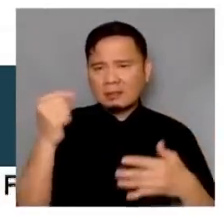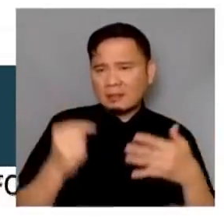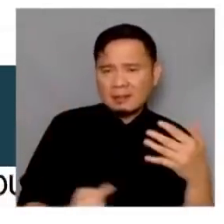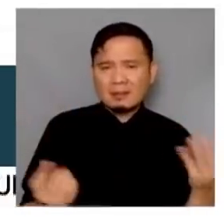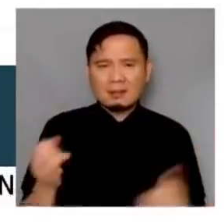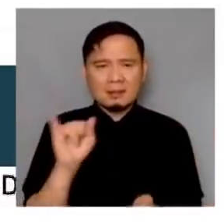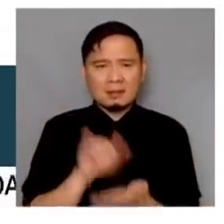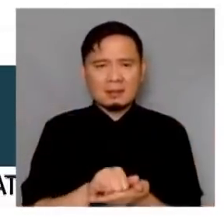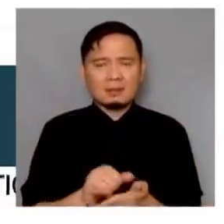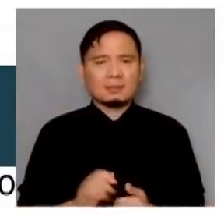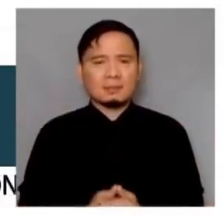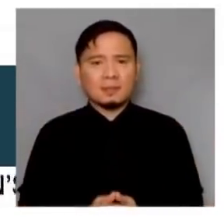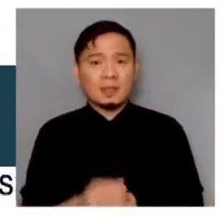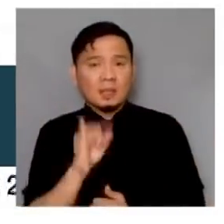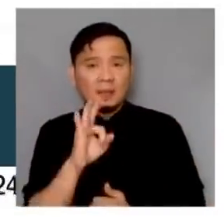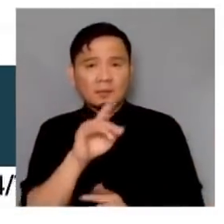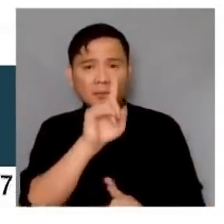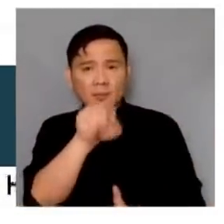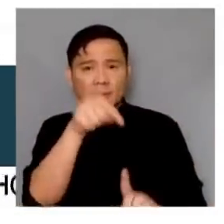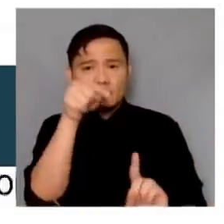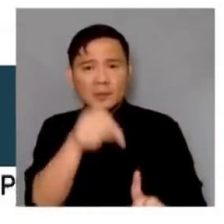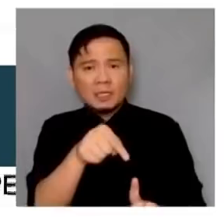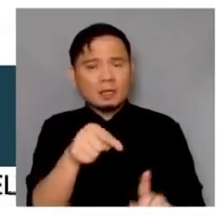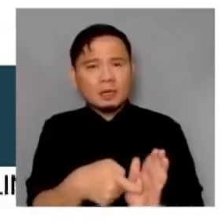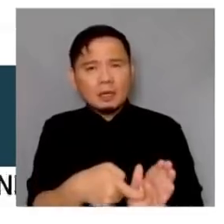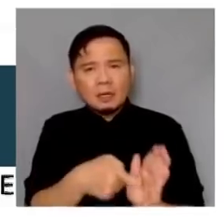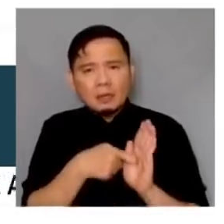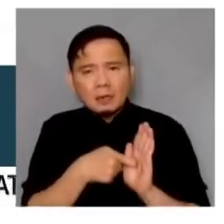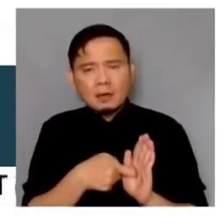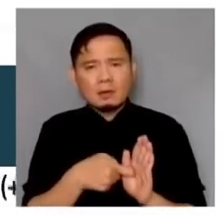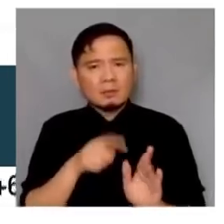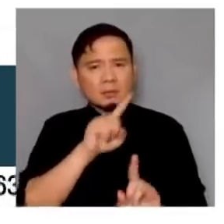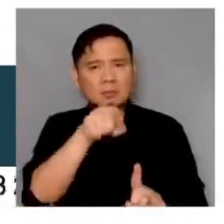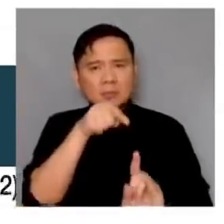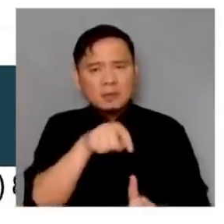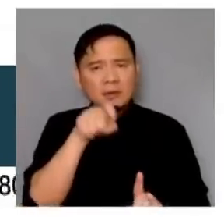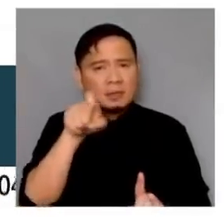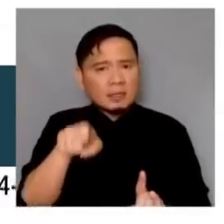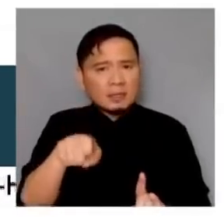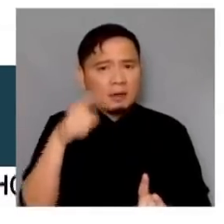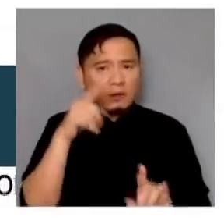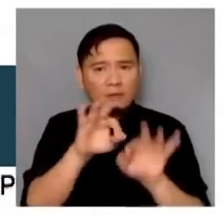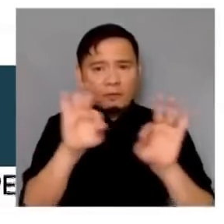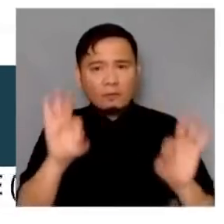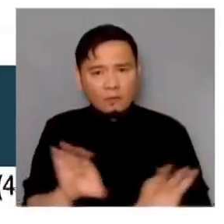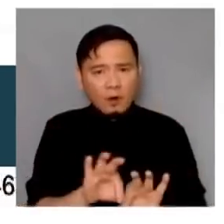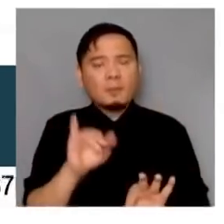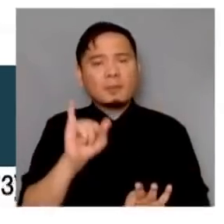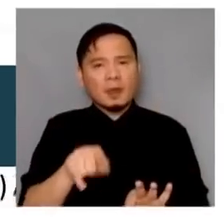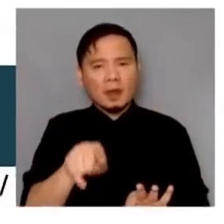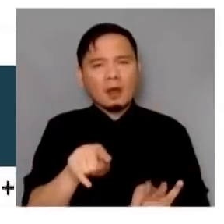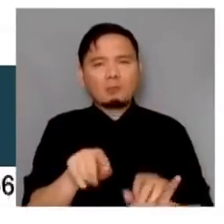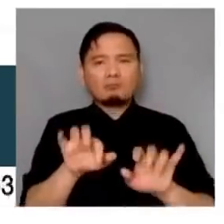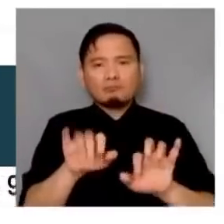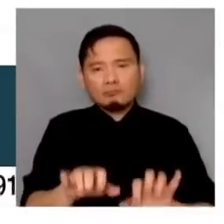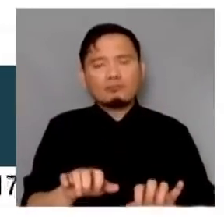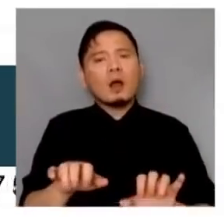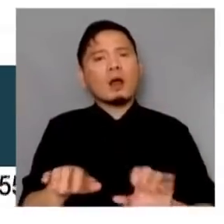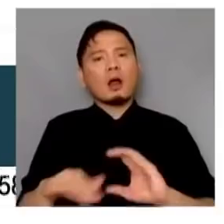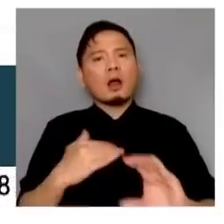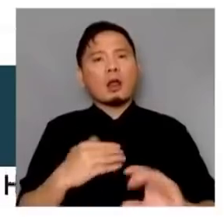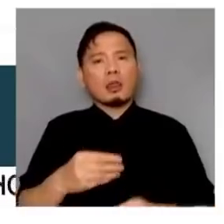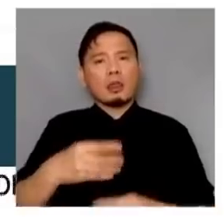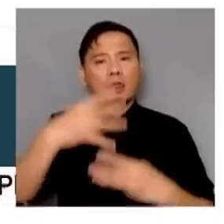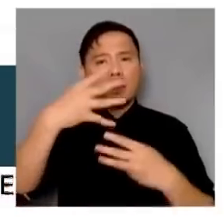Kung mayroon pang specific na request na sinulat po doon sa pabahay form. So ganyan po yung aming gagawin. It's a